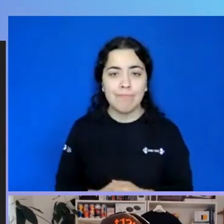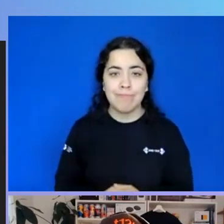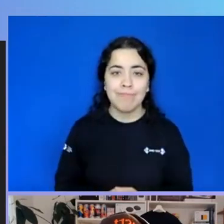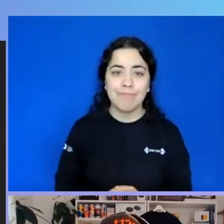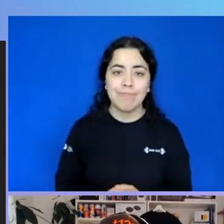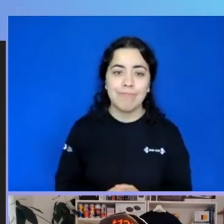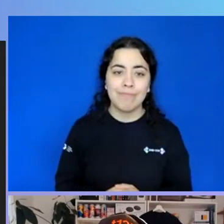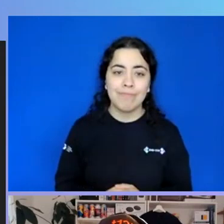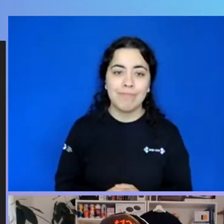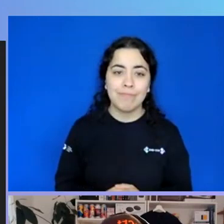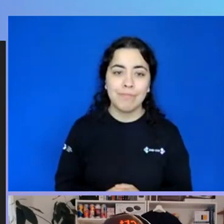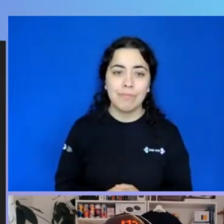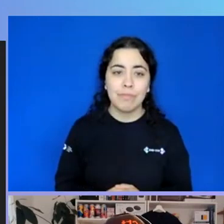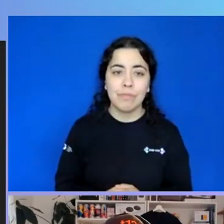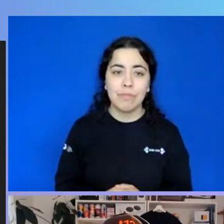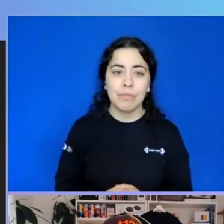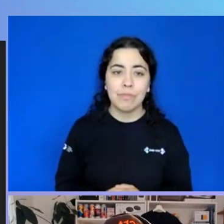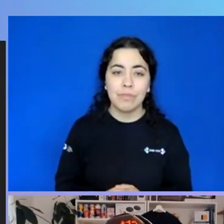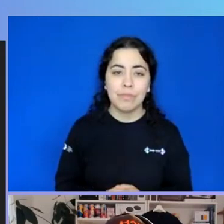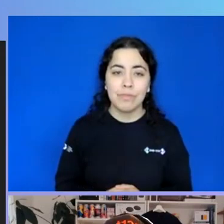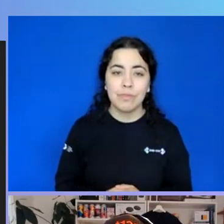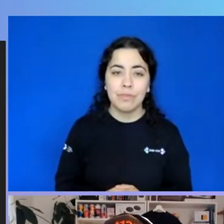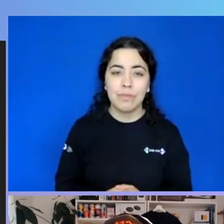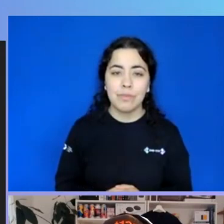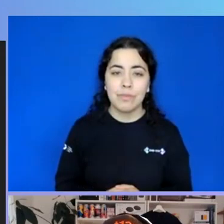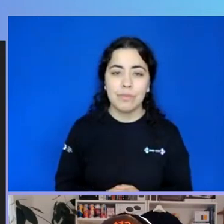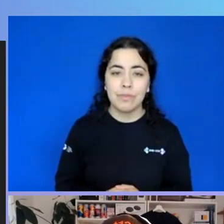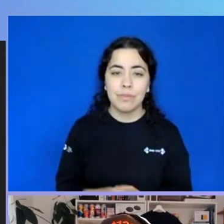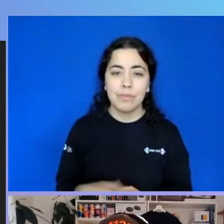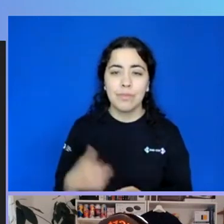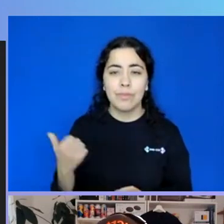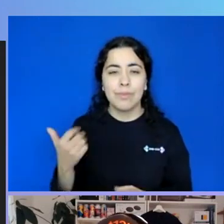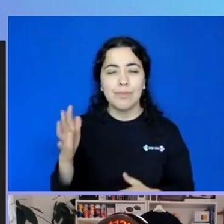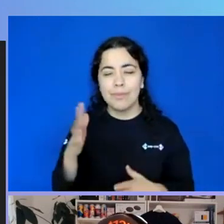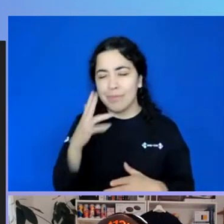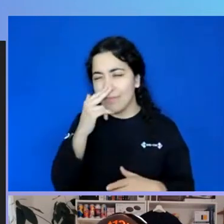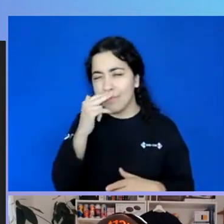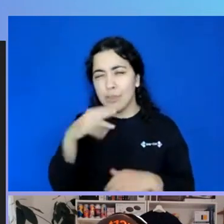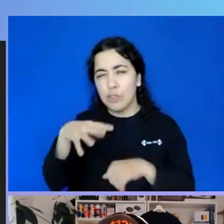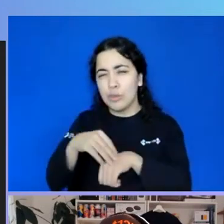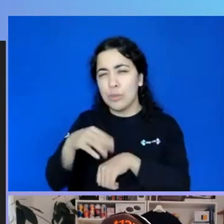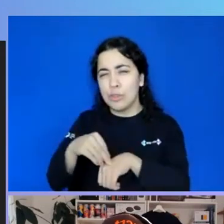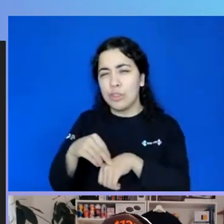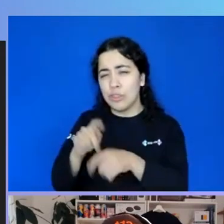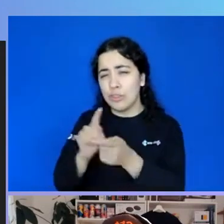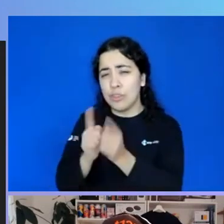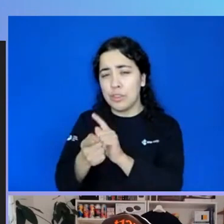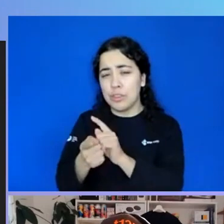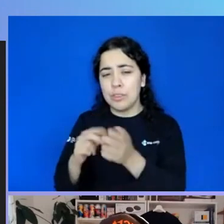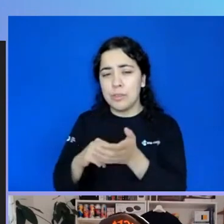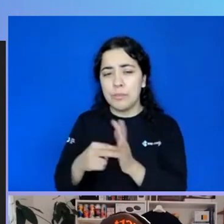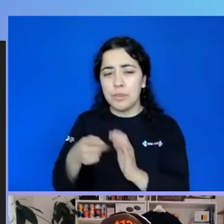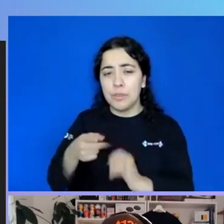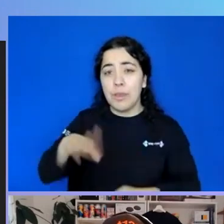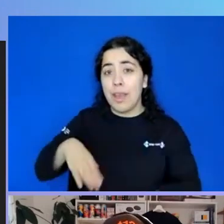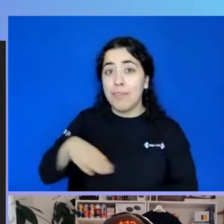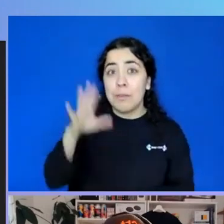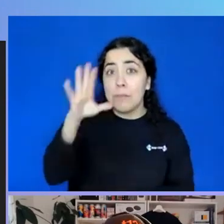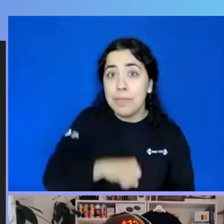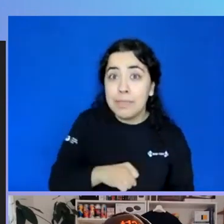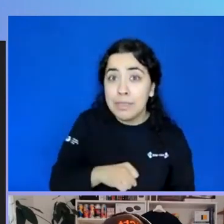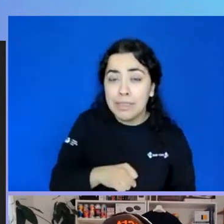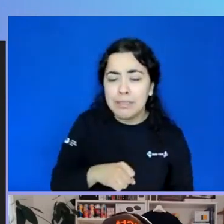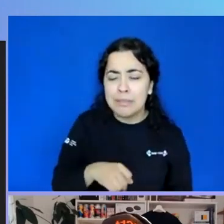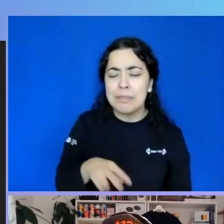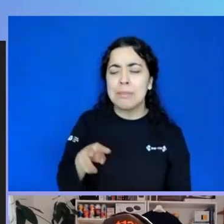And this one is quite funny. In Swedish, it says "Du har väl inte missat," which kind of means you haven't missed. Well, in fact, I've